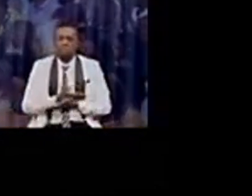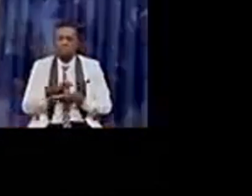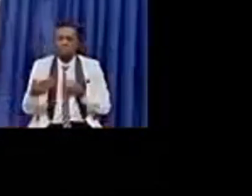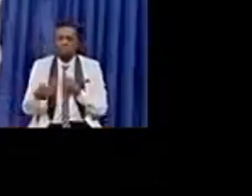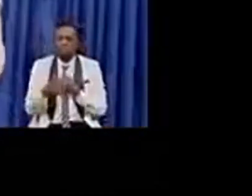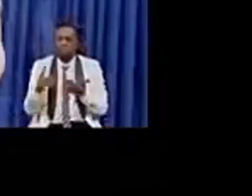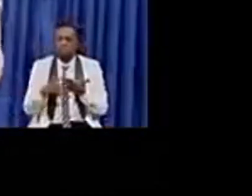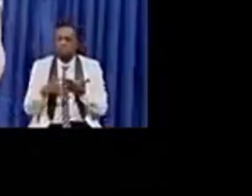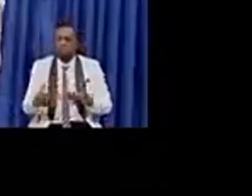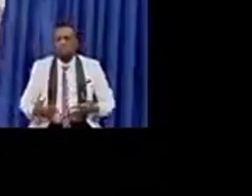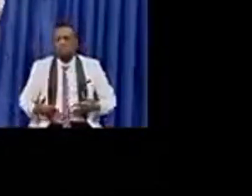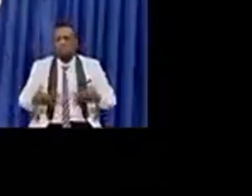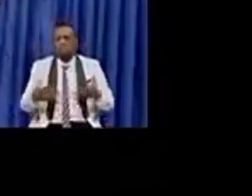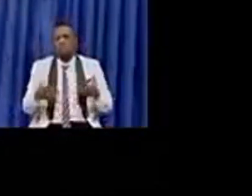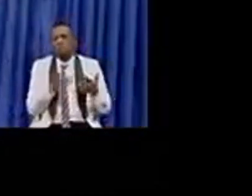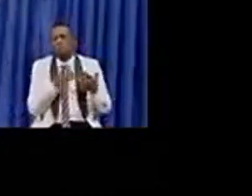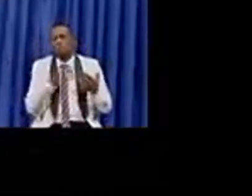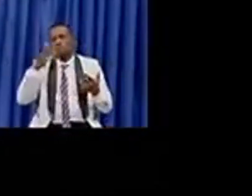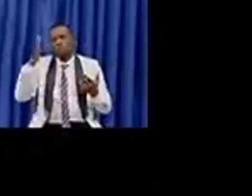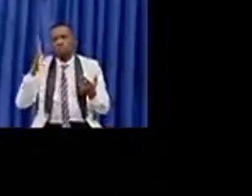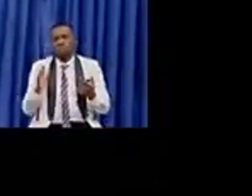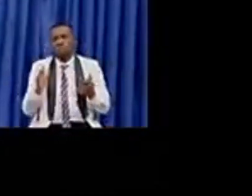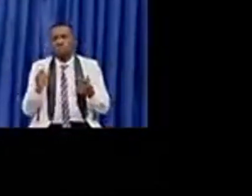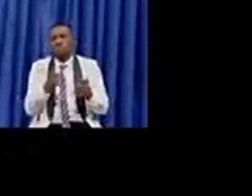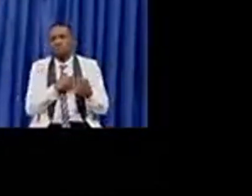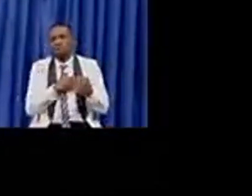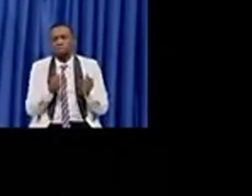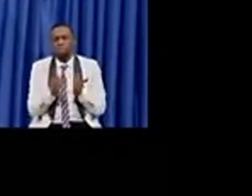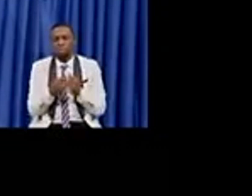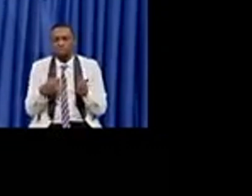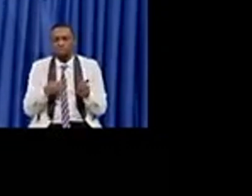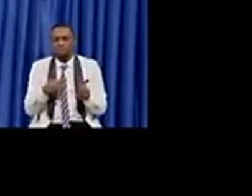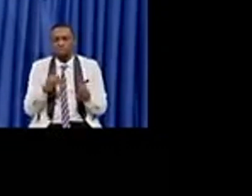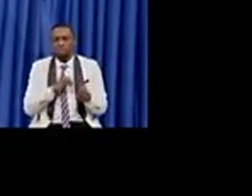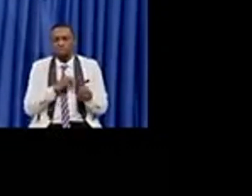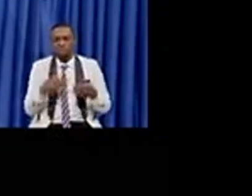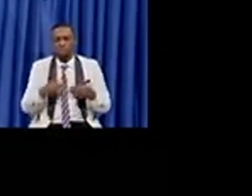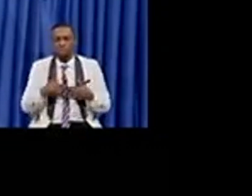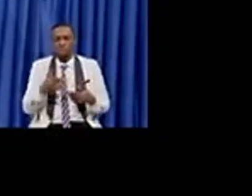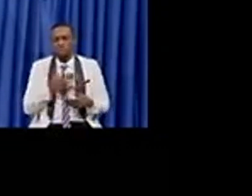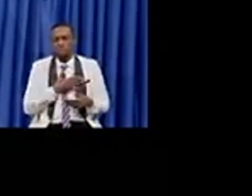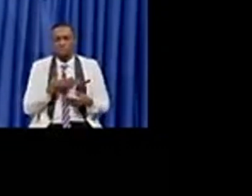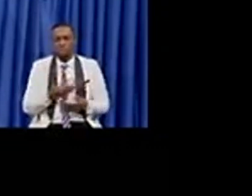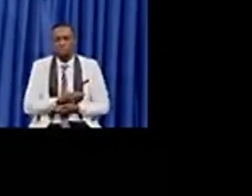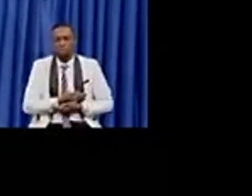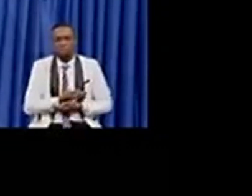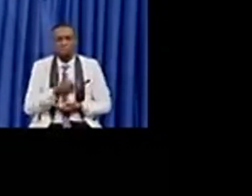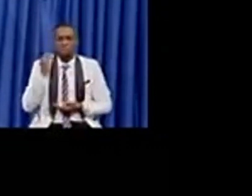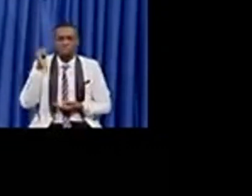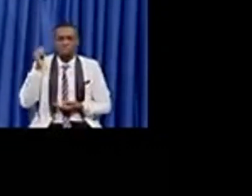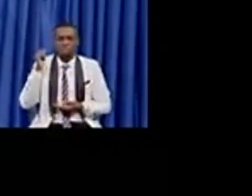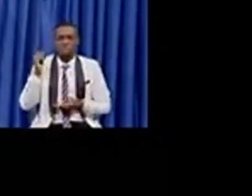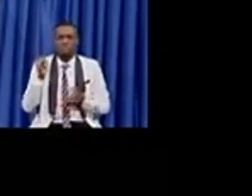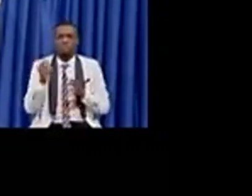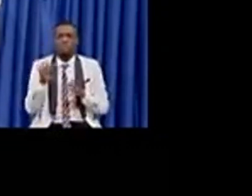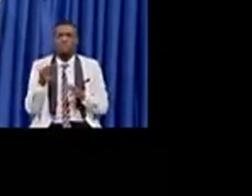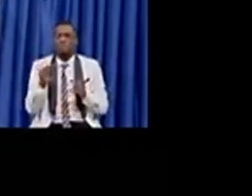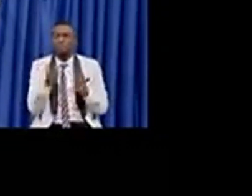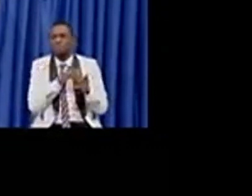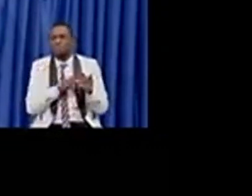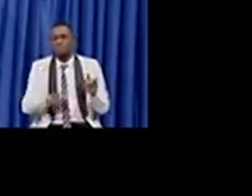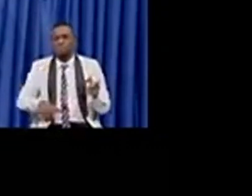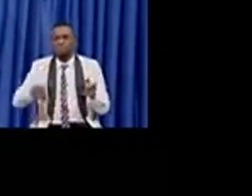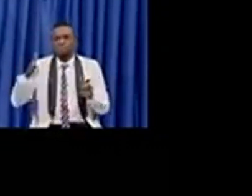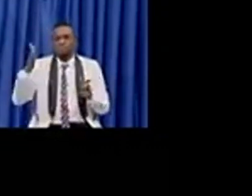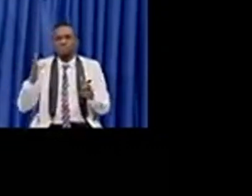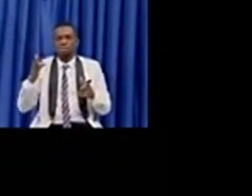brought him back to life. And here with me now, I have my baby testimony. The Lord God of heaven has